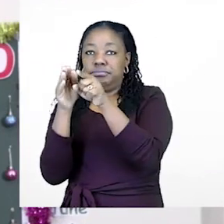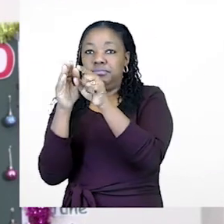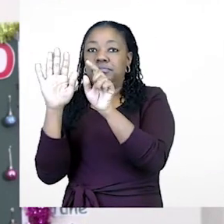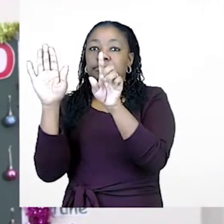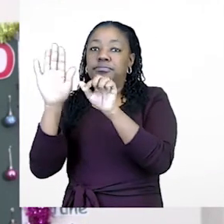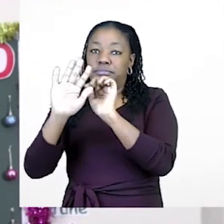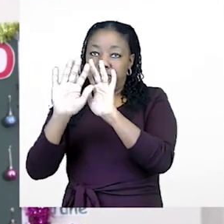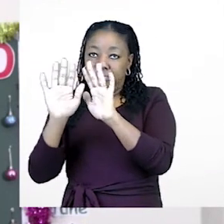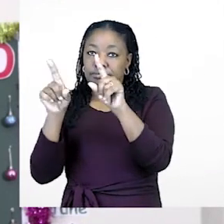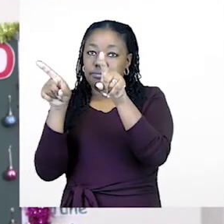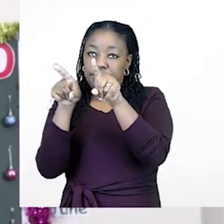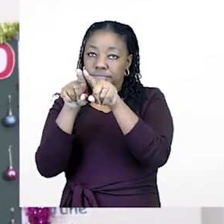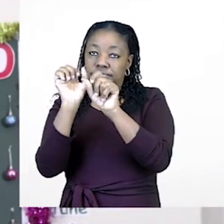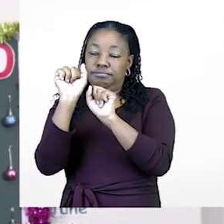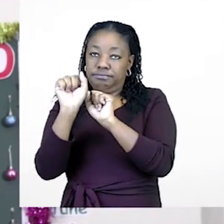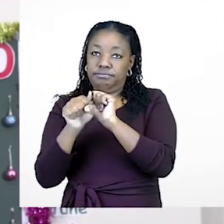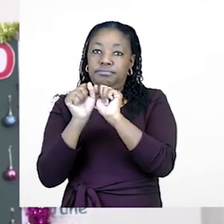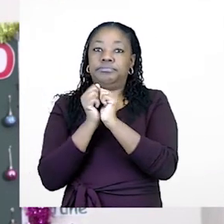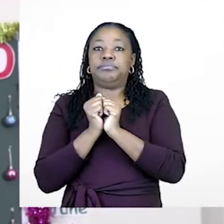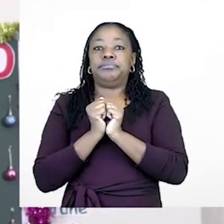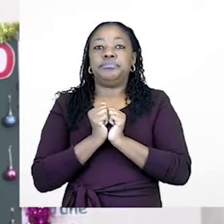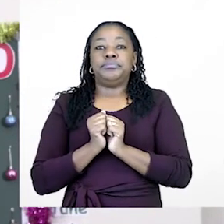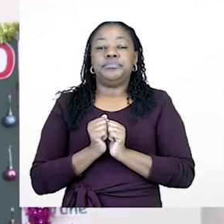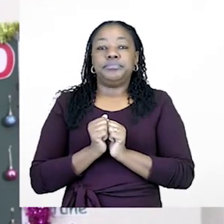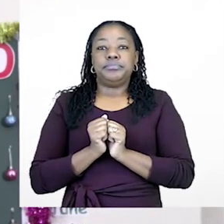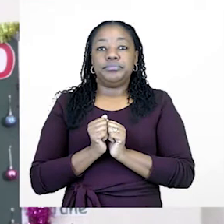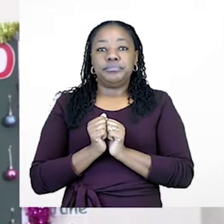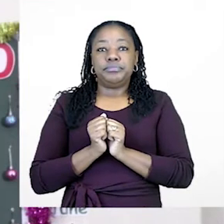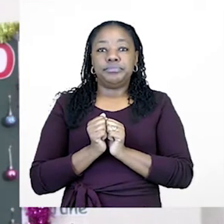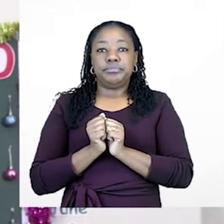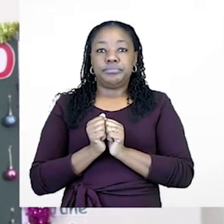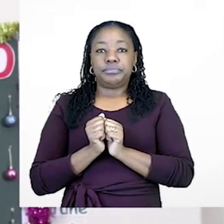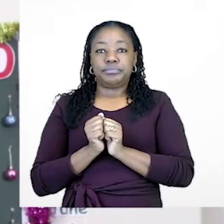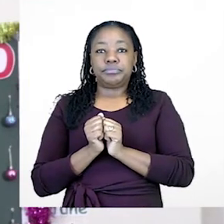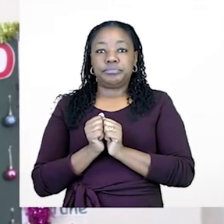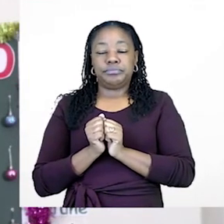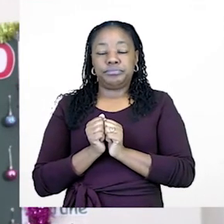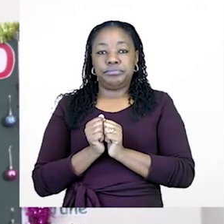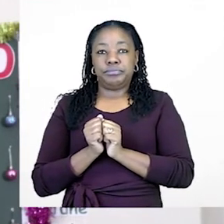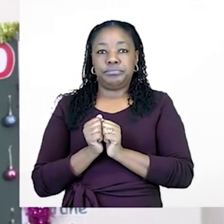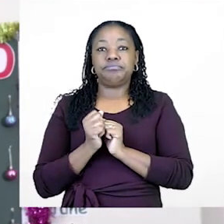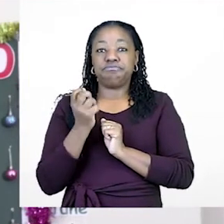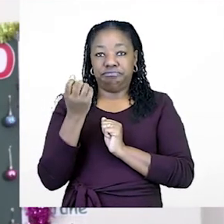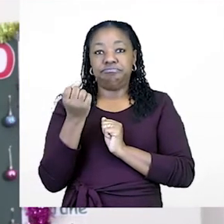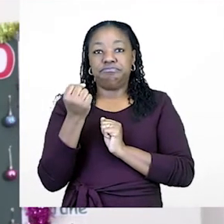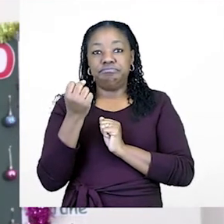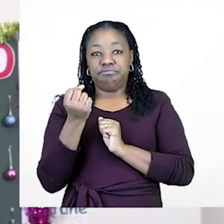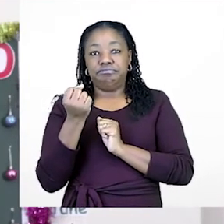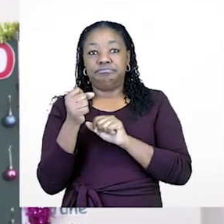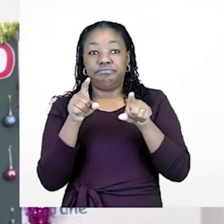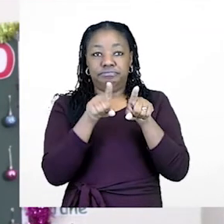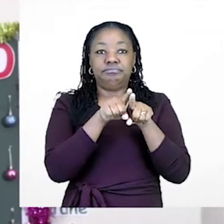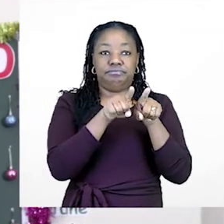Okay, so we have found our square. Can you